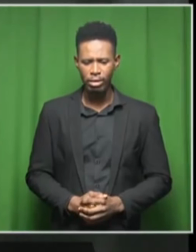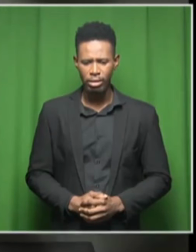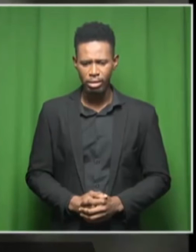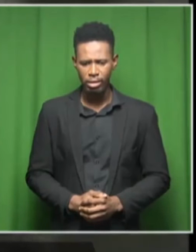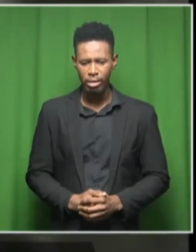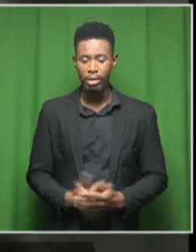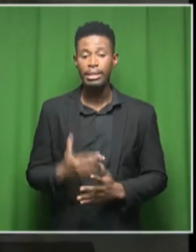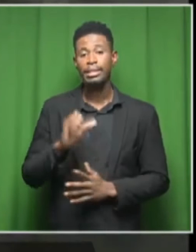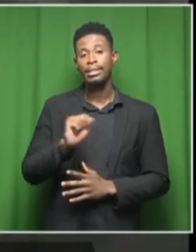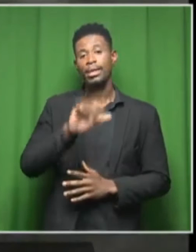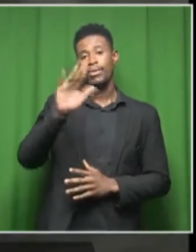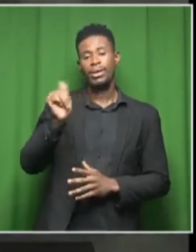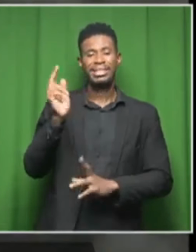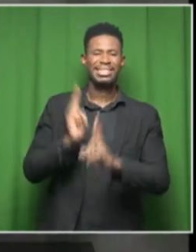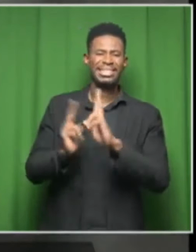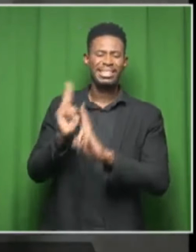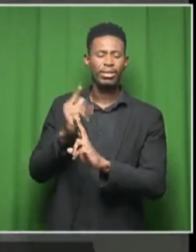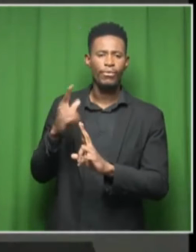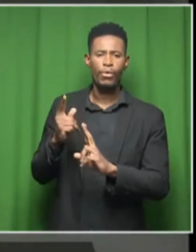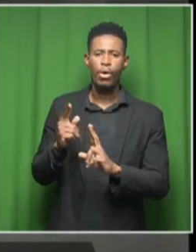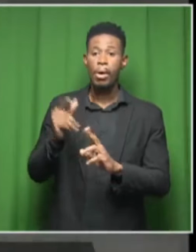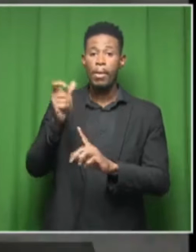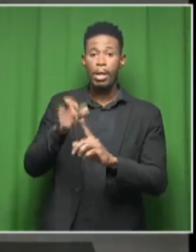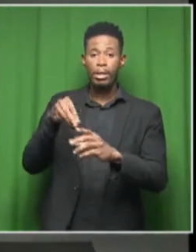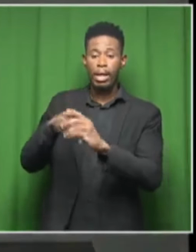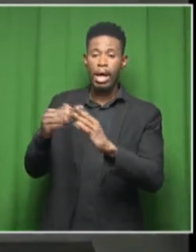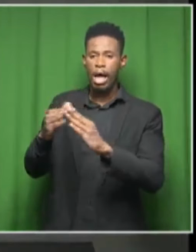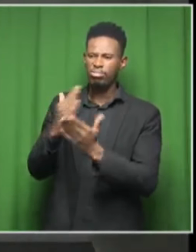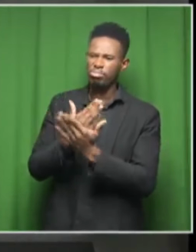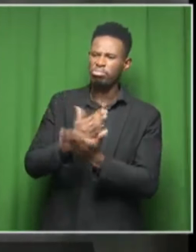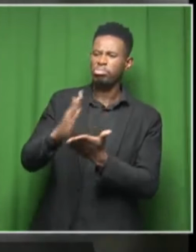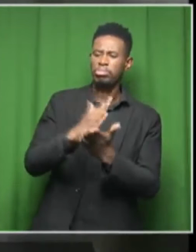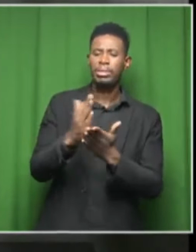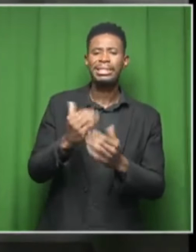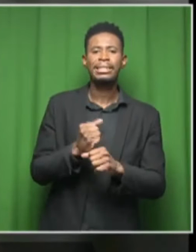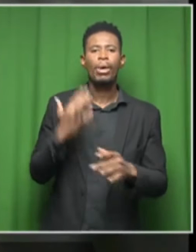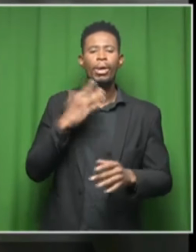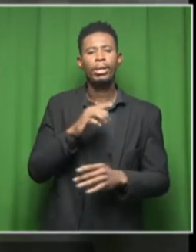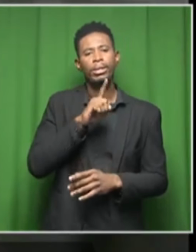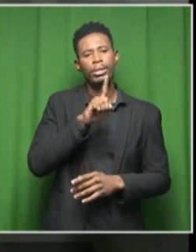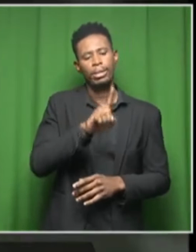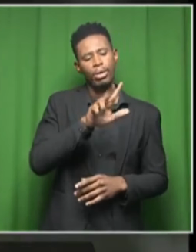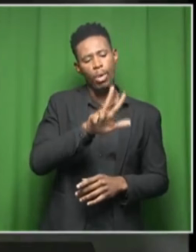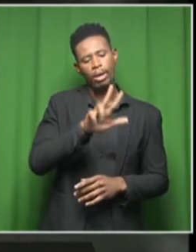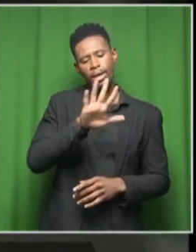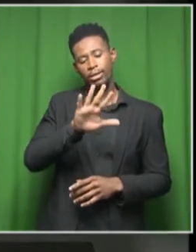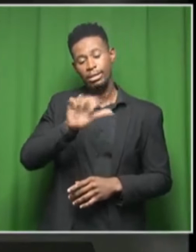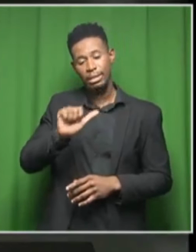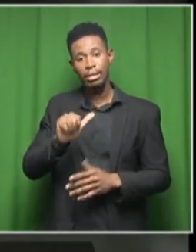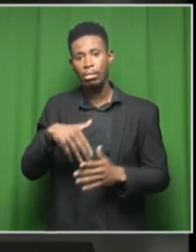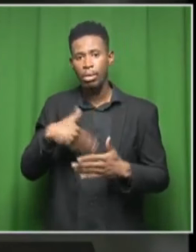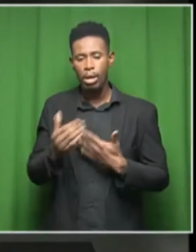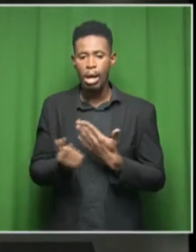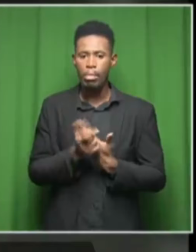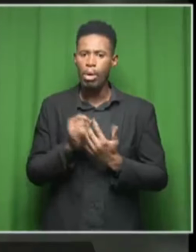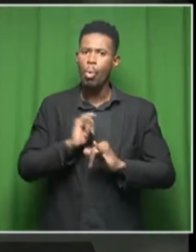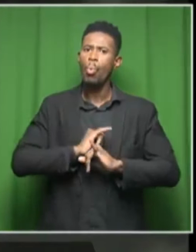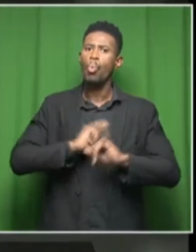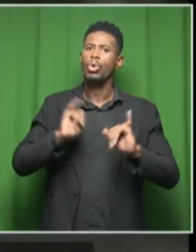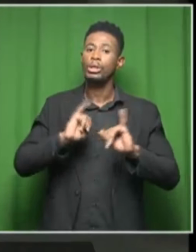South Africa's history of evictions dates as far back as 1856, and they became more frequent and violent with the introduction